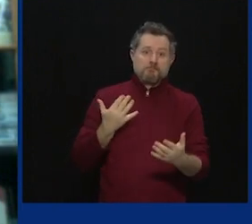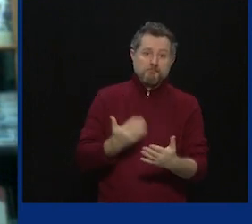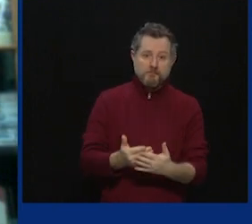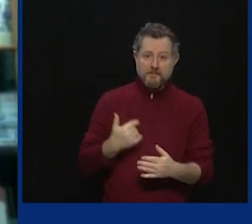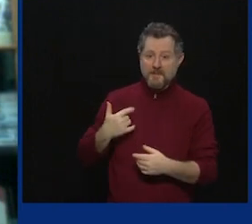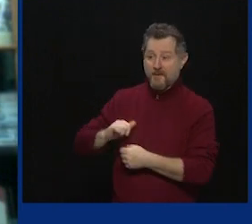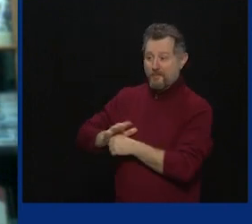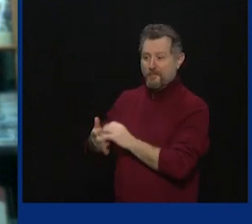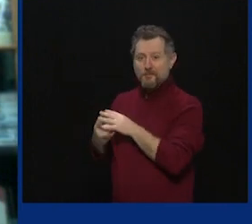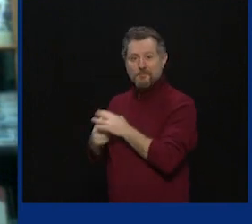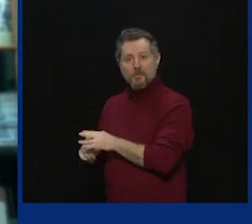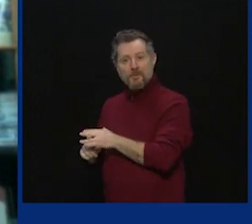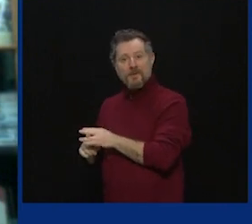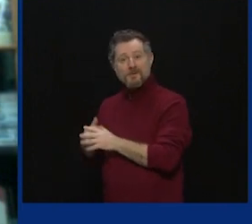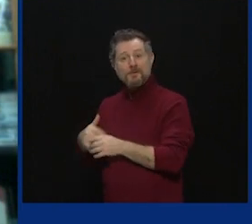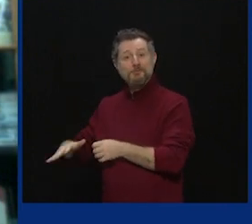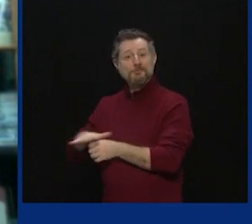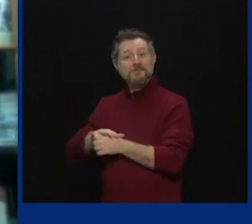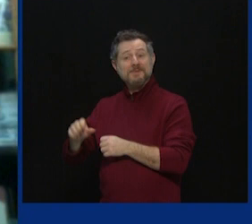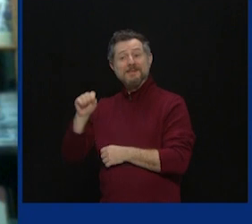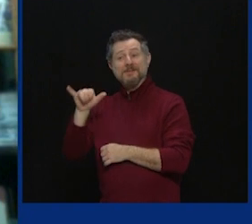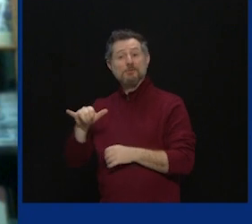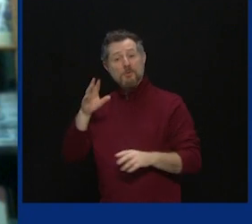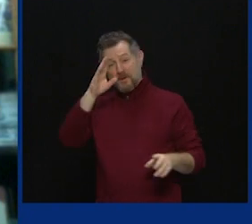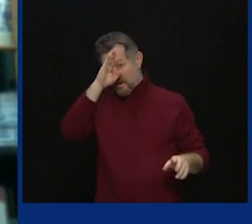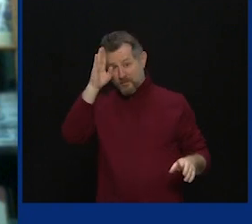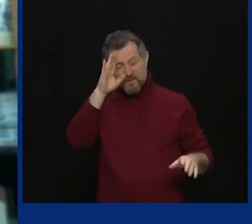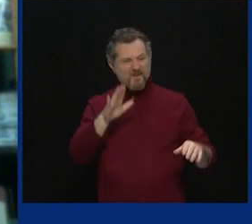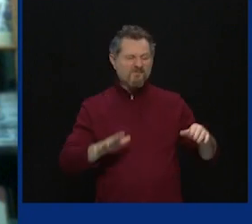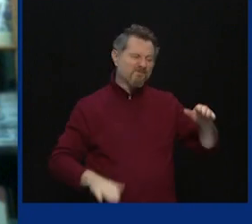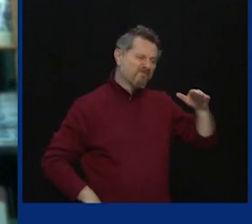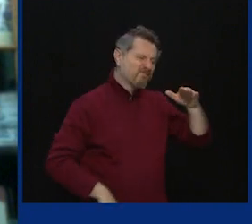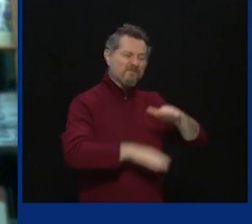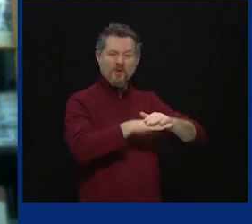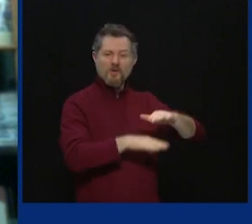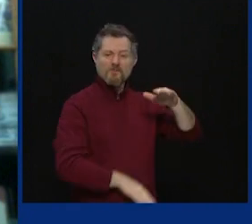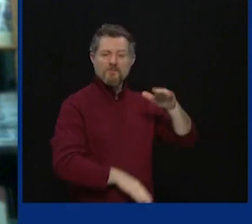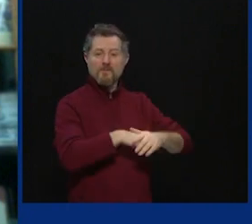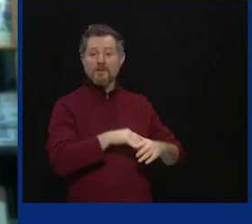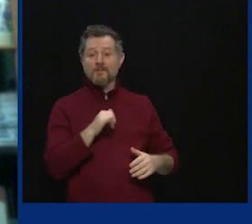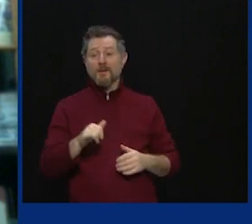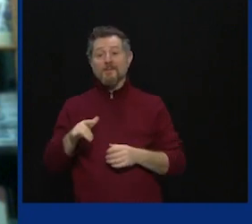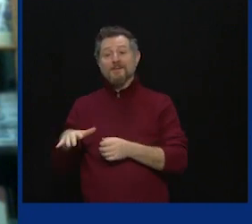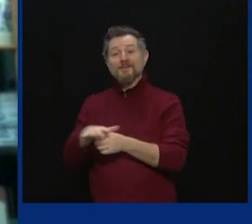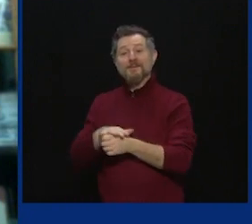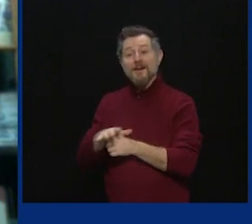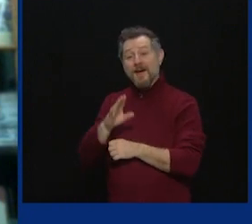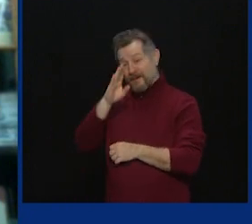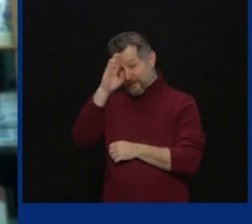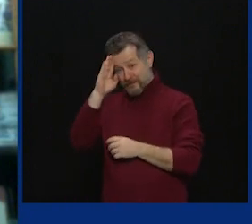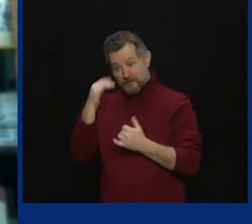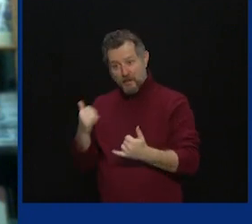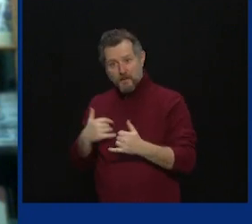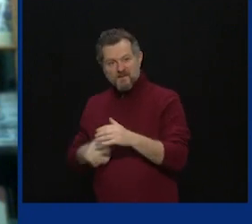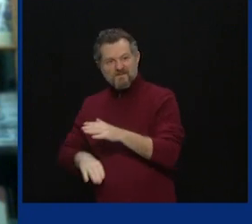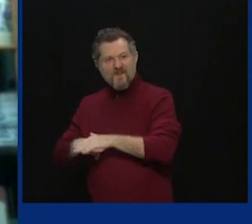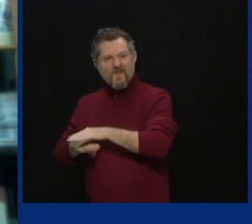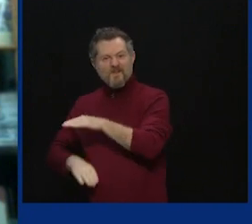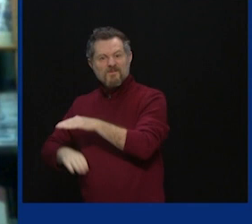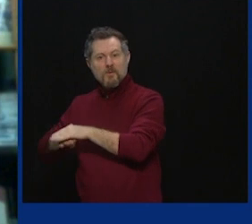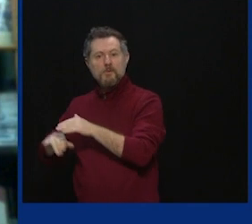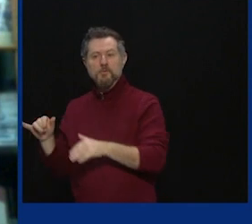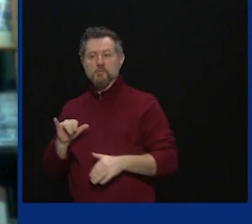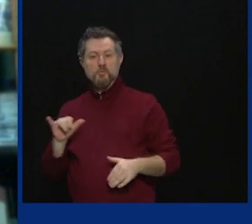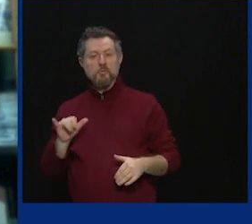at capacity. We even now have community hospitals reaching capacity levels. And that was really the primary fight from